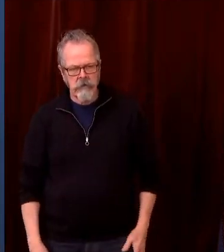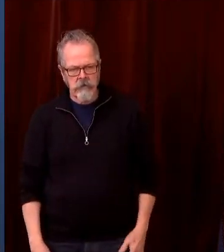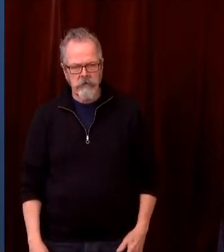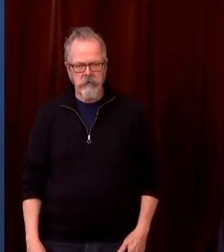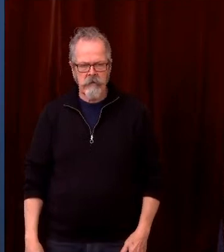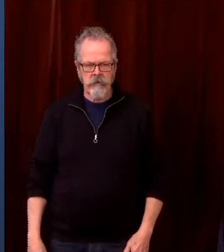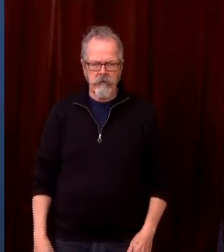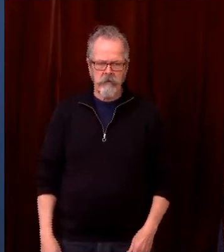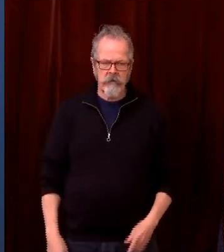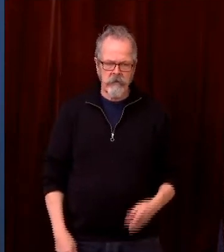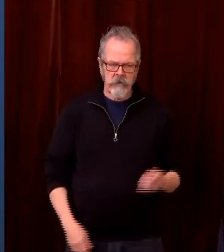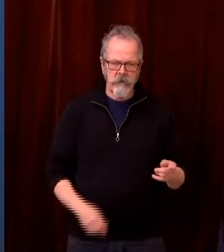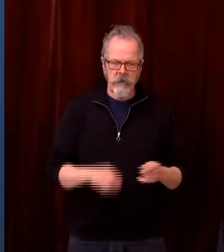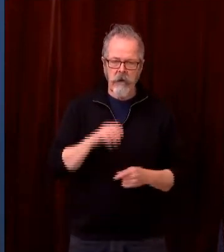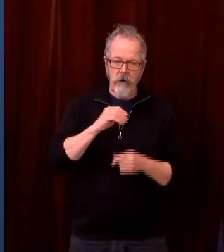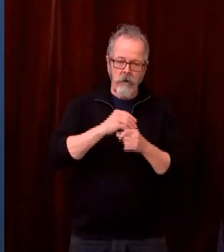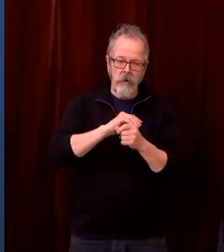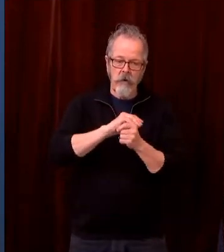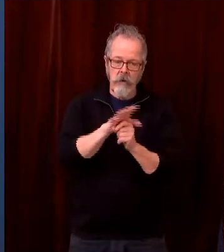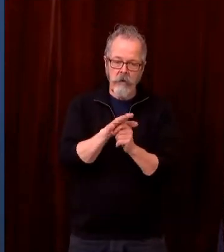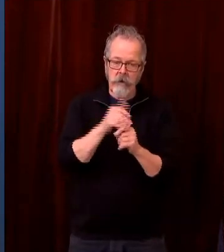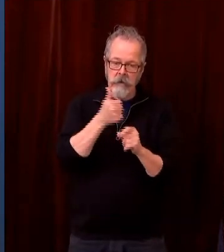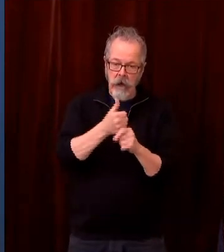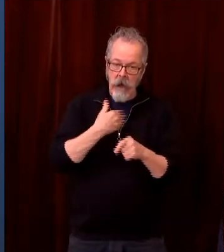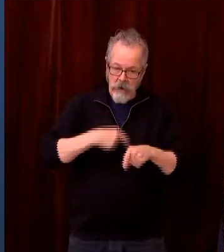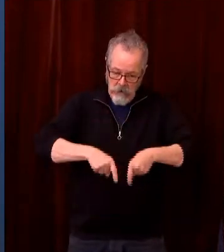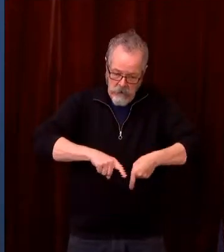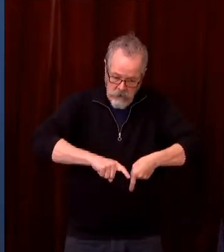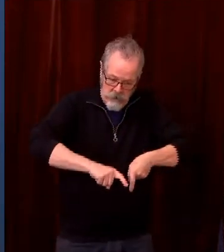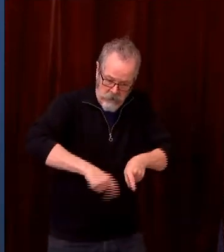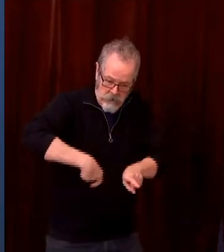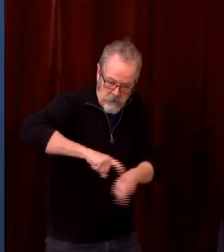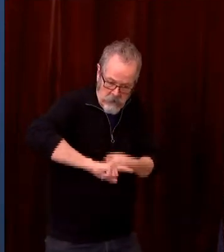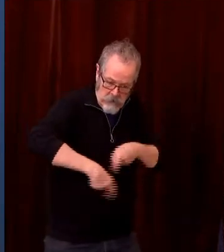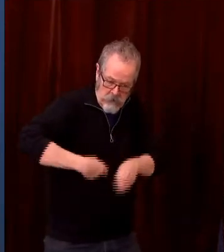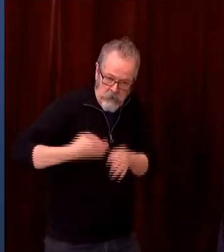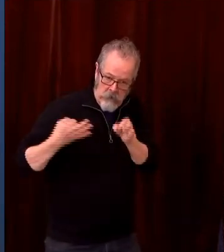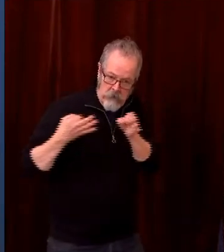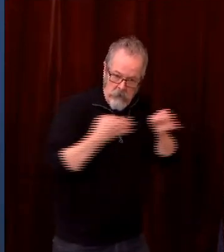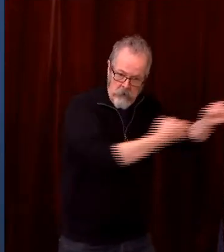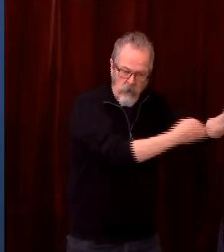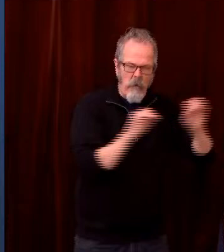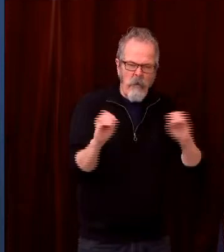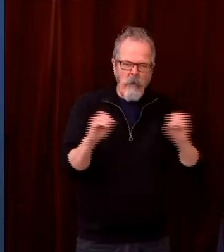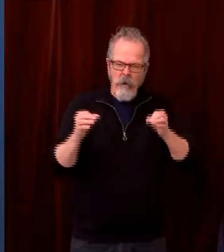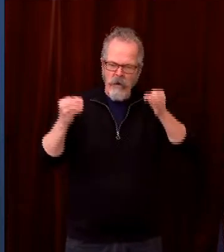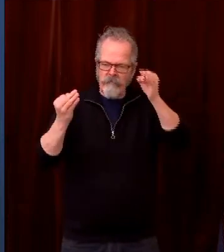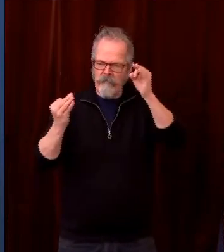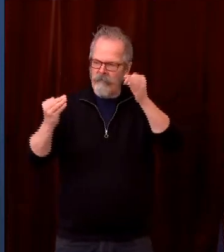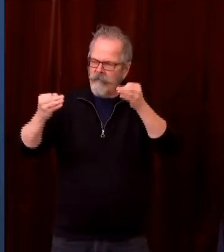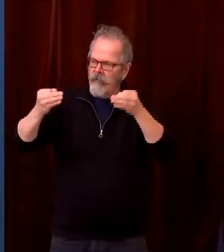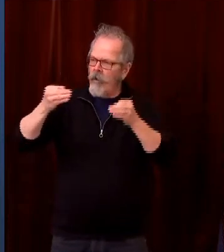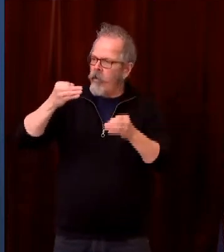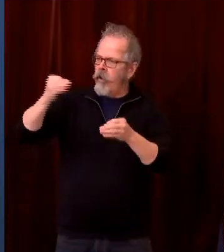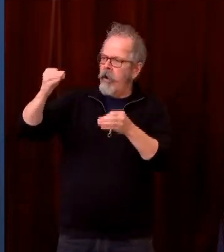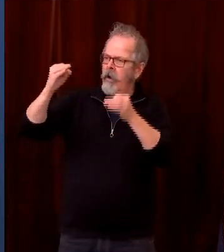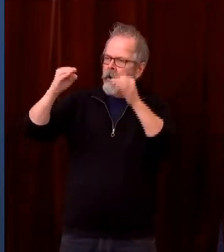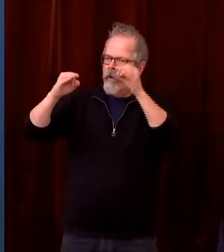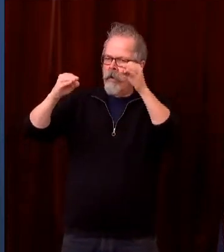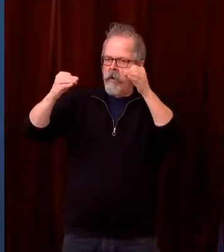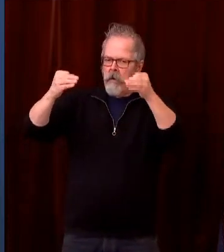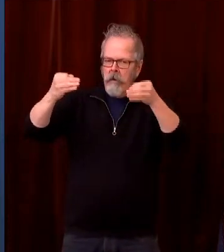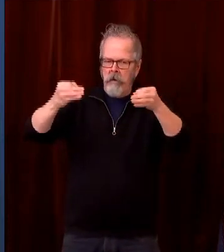2 pounds or 2 tons of self-defense mechanisms. And I hope people will do that during the next several weeks and months to